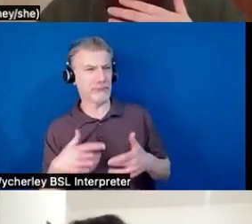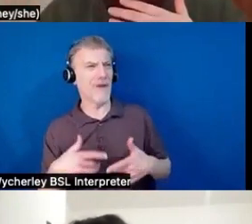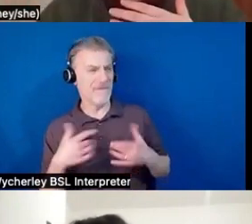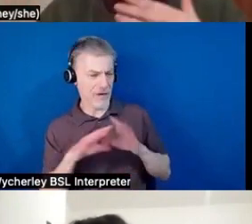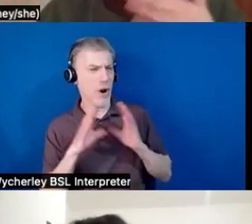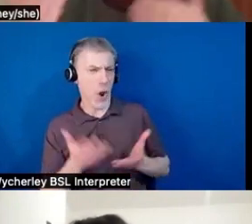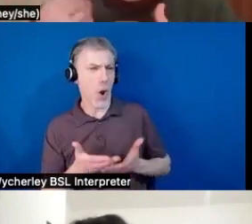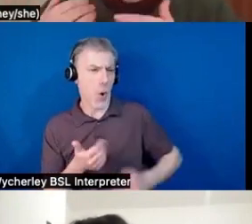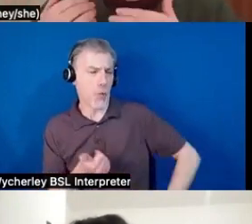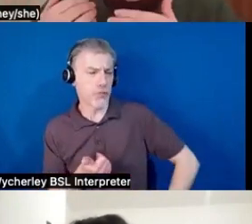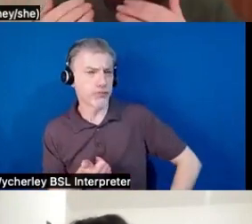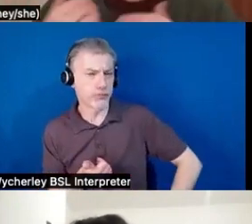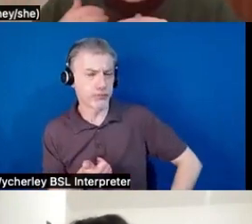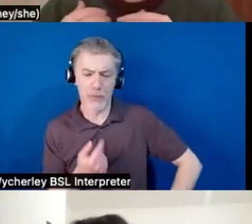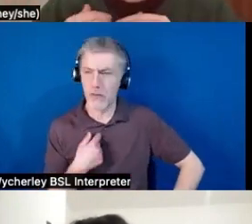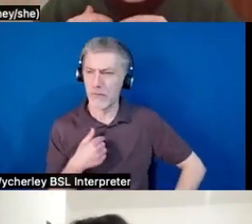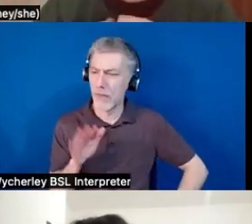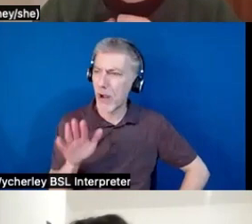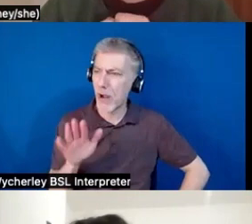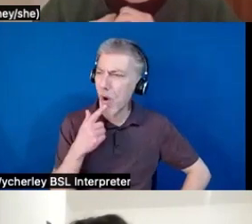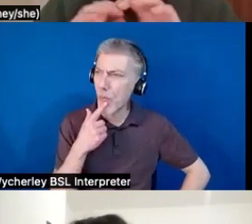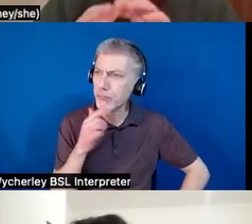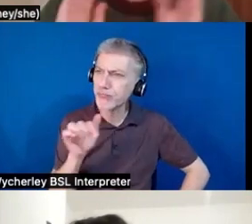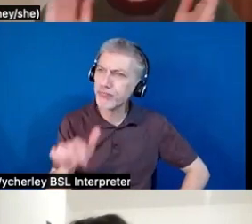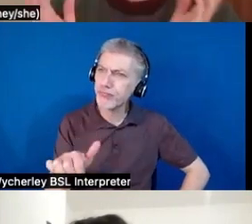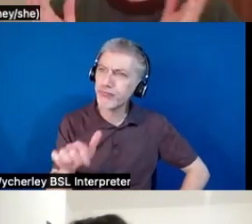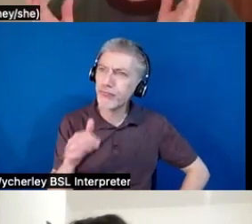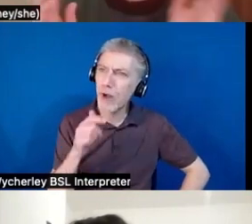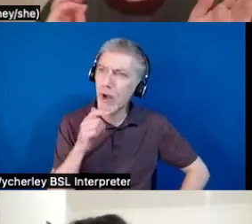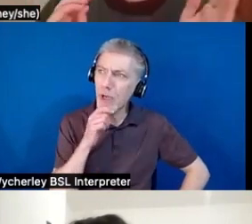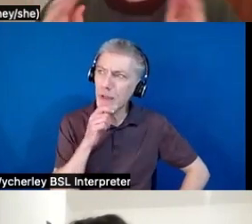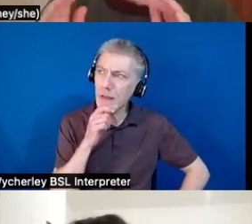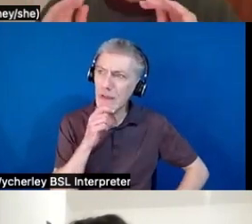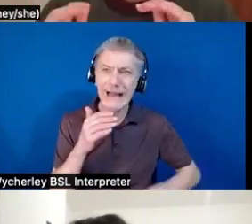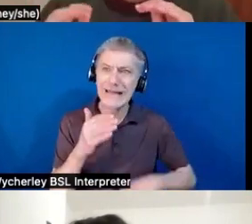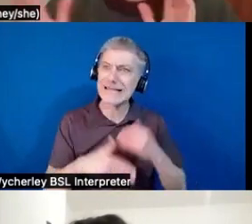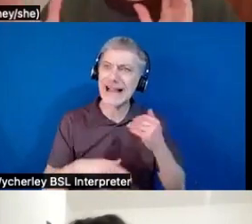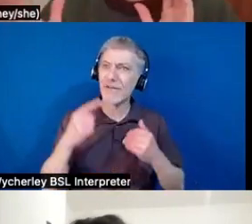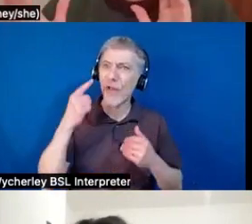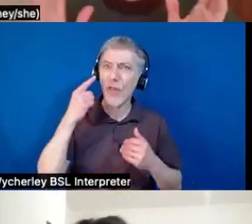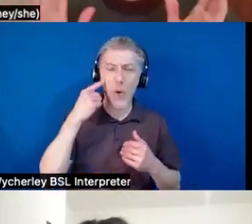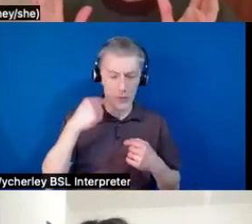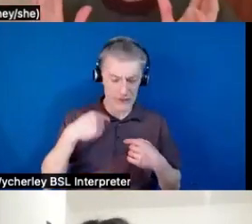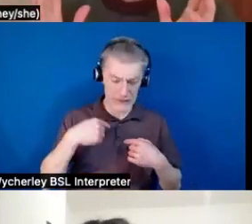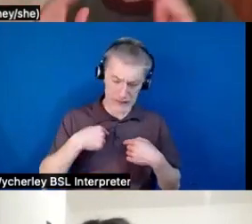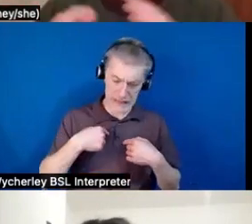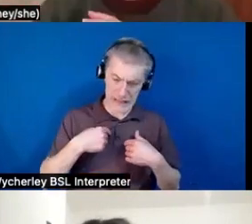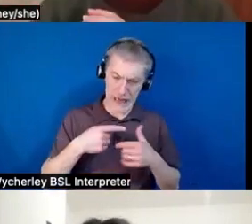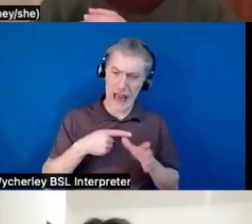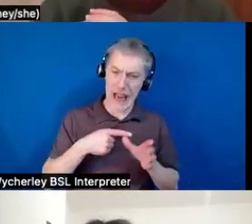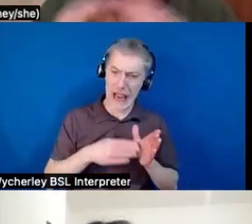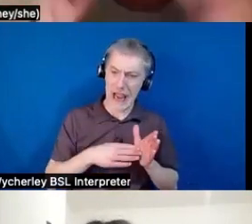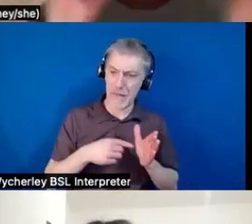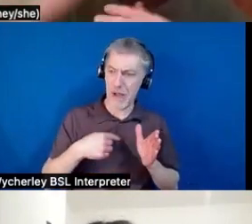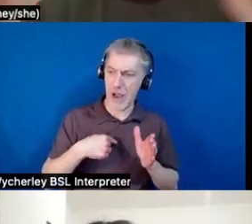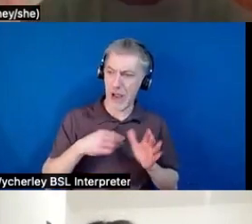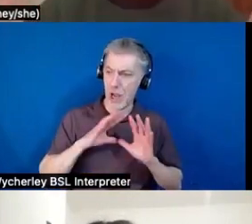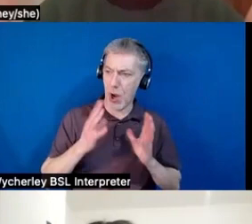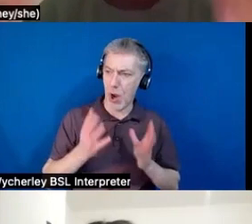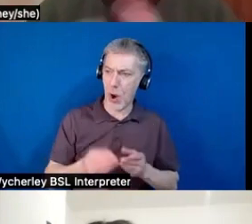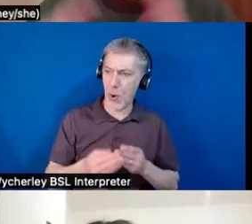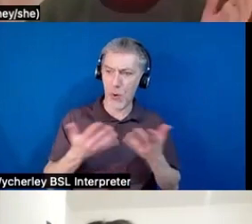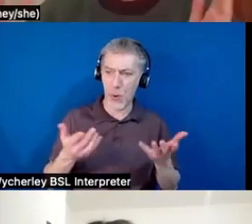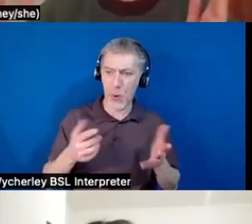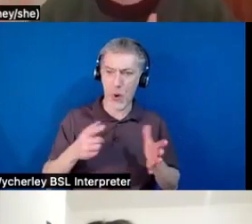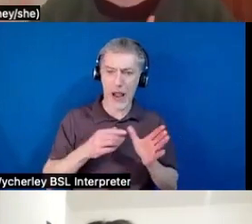And then I started thinking about that for myself. And it's like, I just don't think I've ever thought of myself in terms of like whole or not whole. And this will be